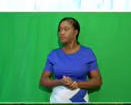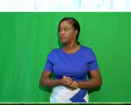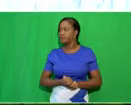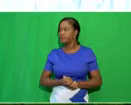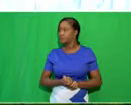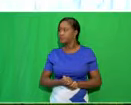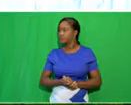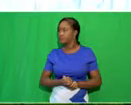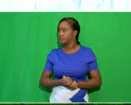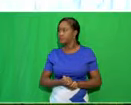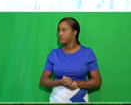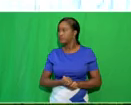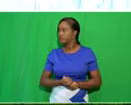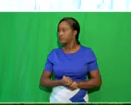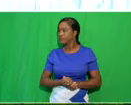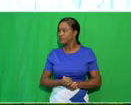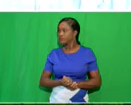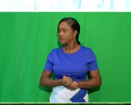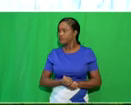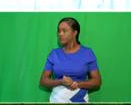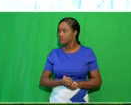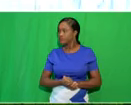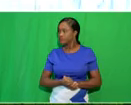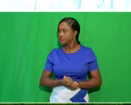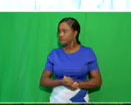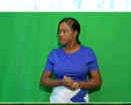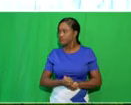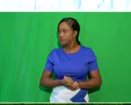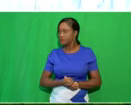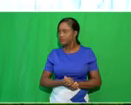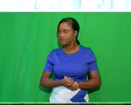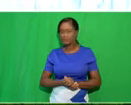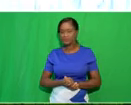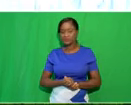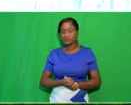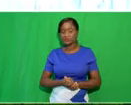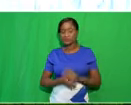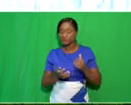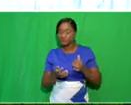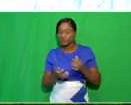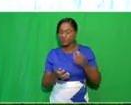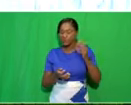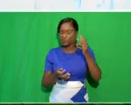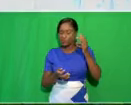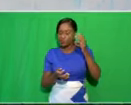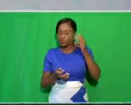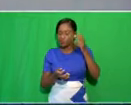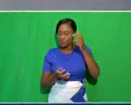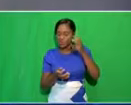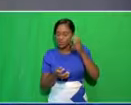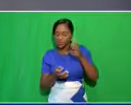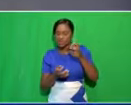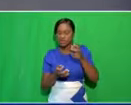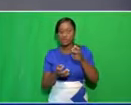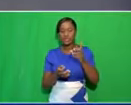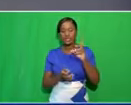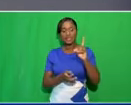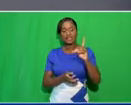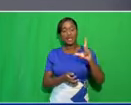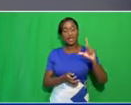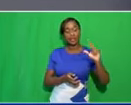I can perhaps take a shot at it. And even as we would have listened to Professor Delisle speak, we